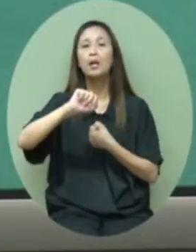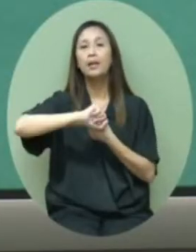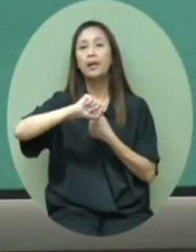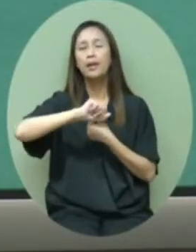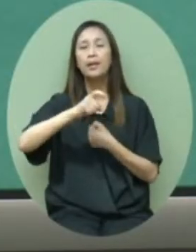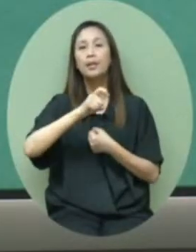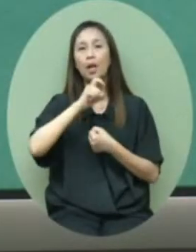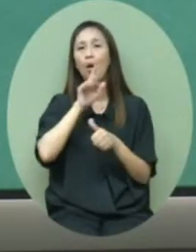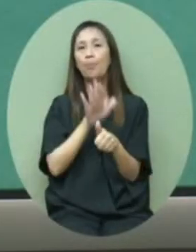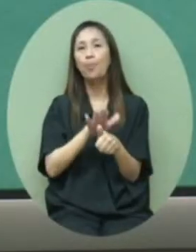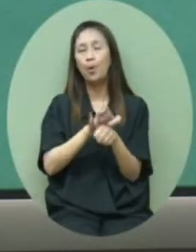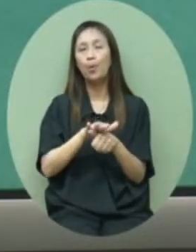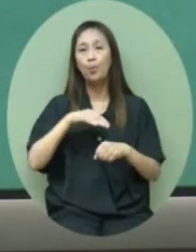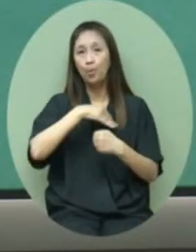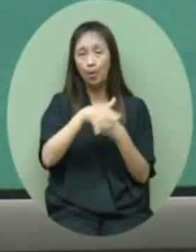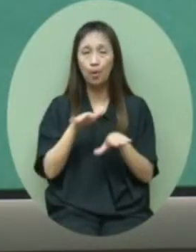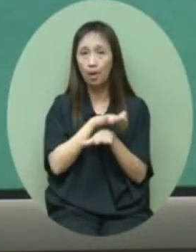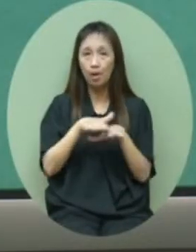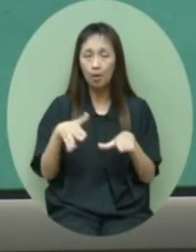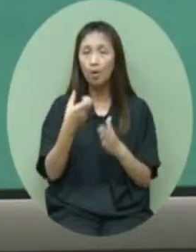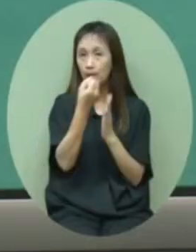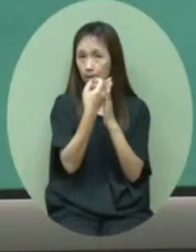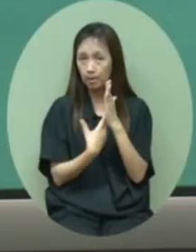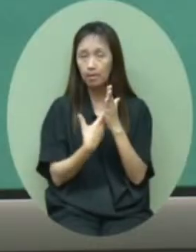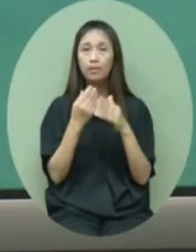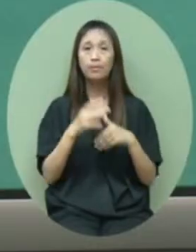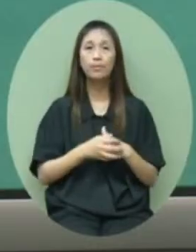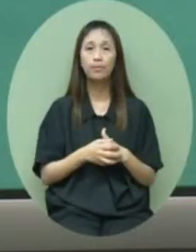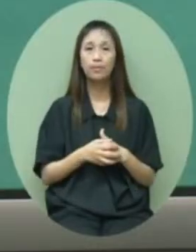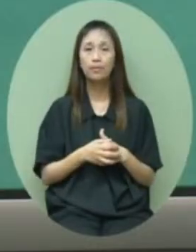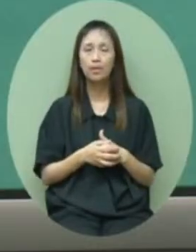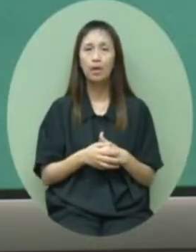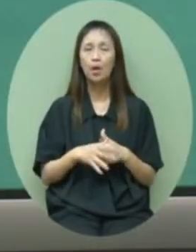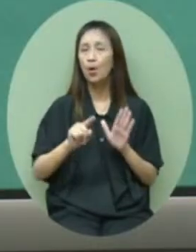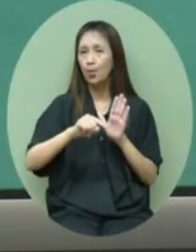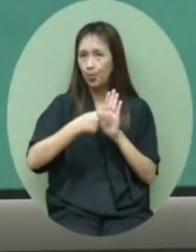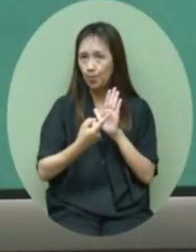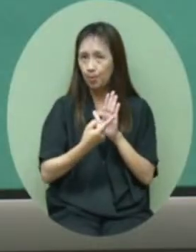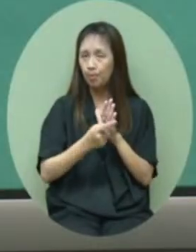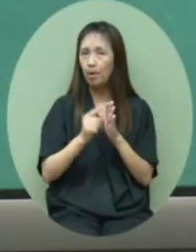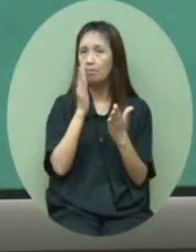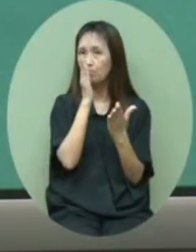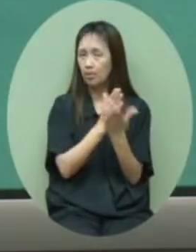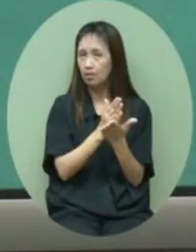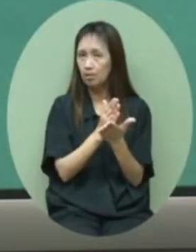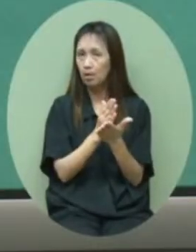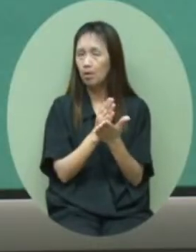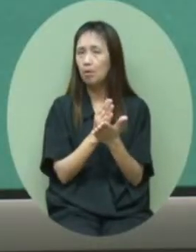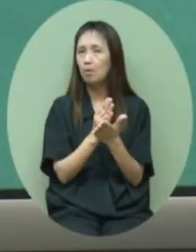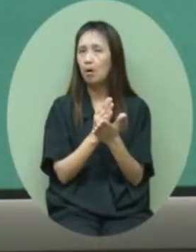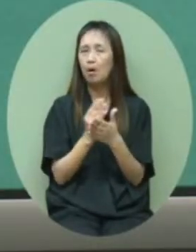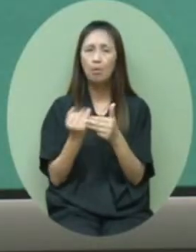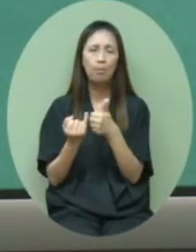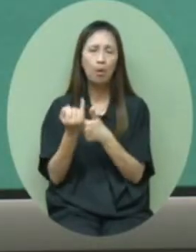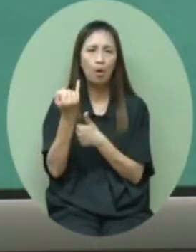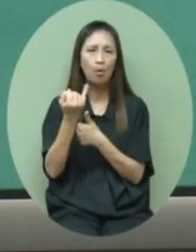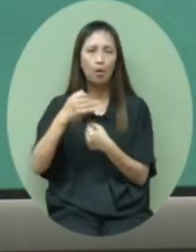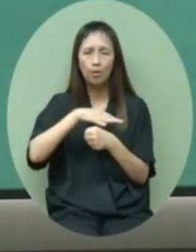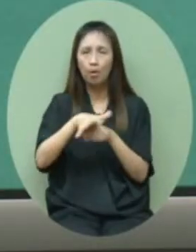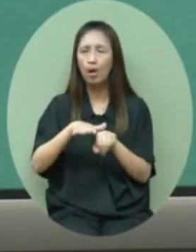especially Northern Metropolis development? Now, in relation to processing FEHD's food business